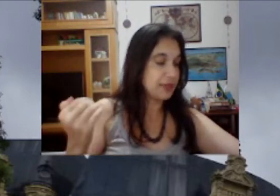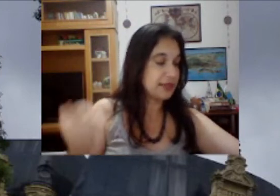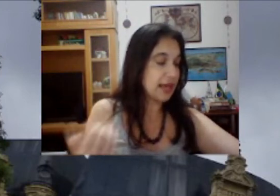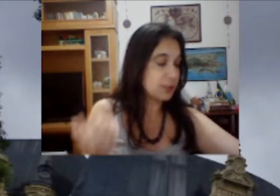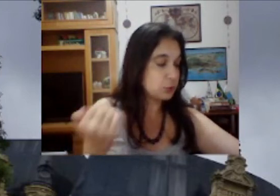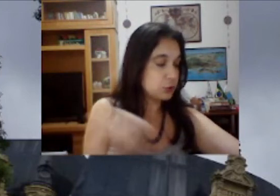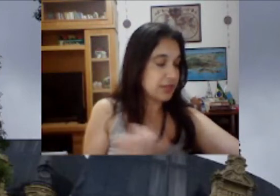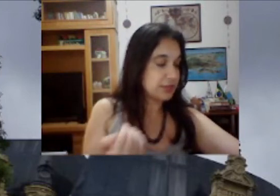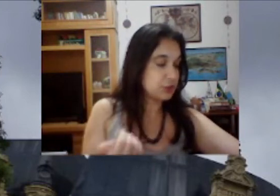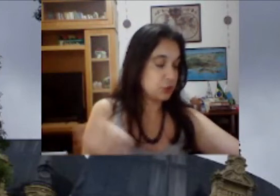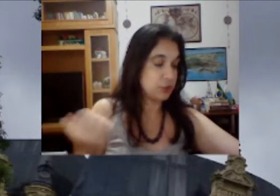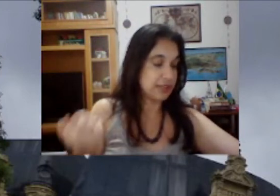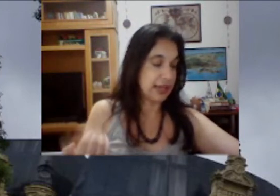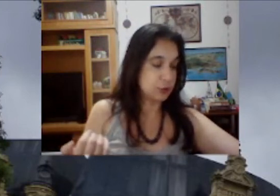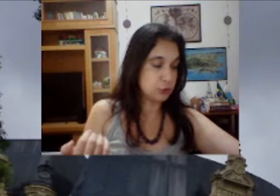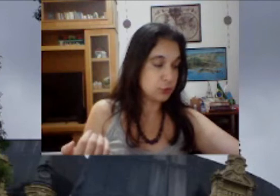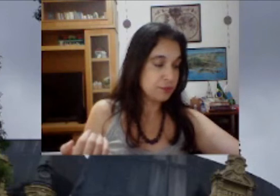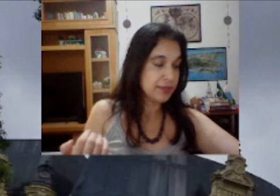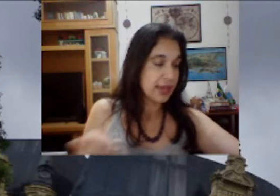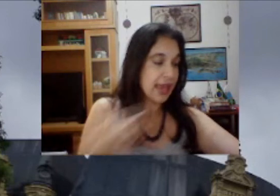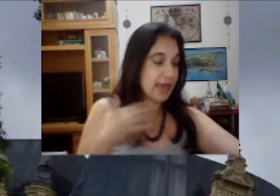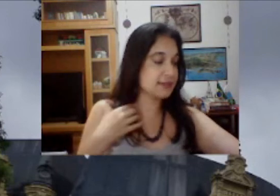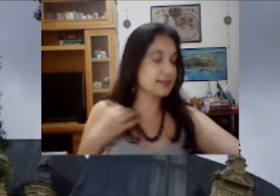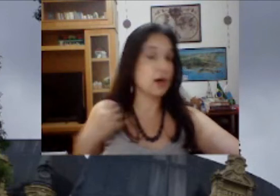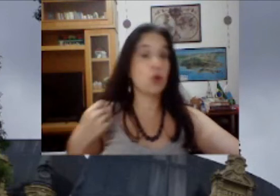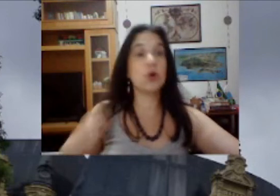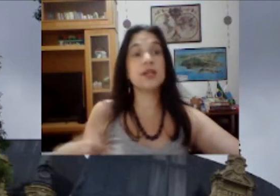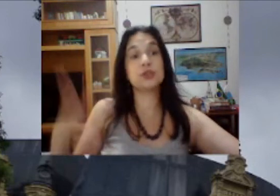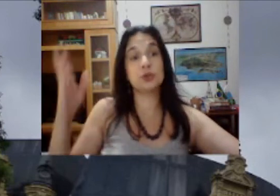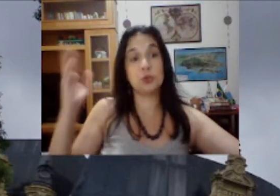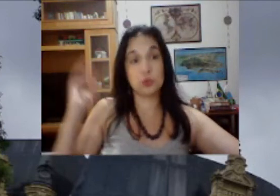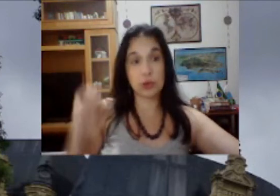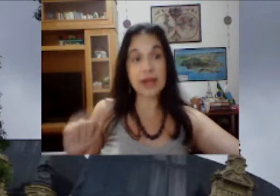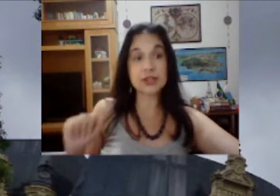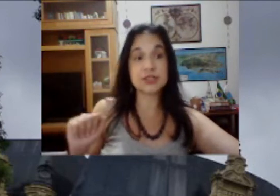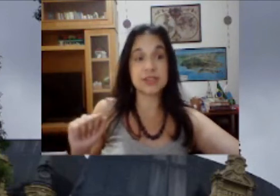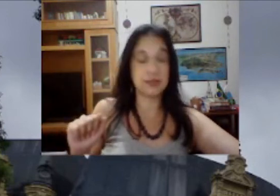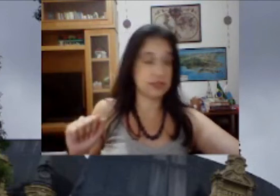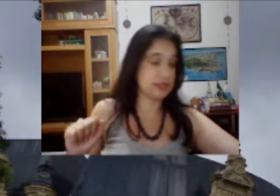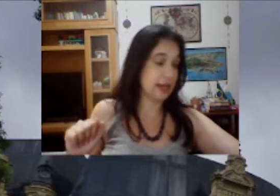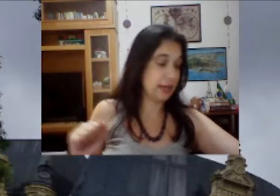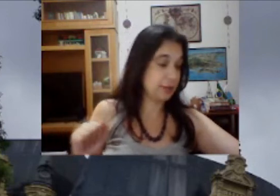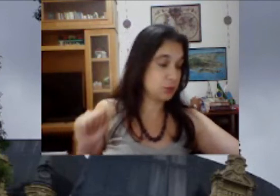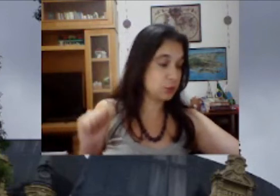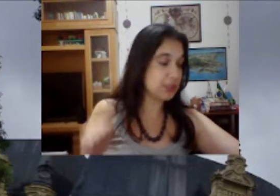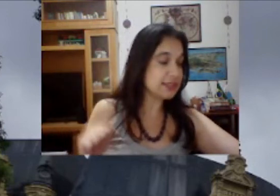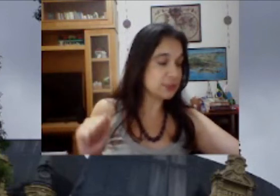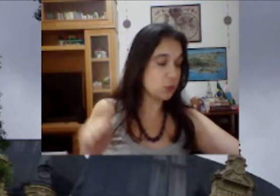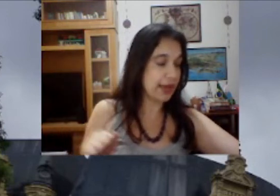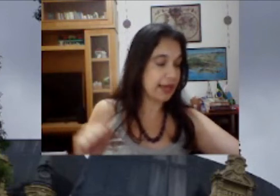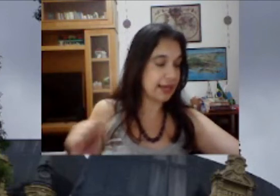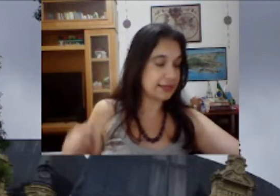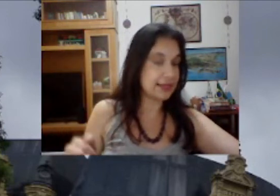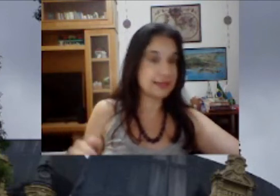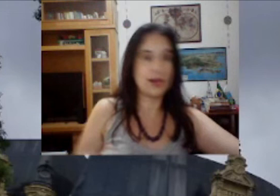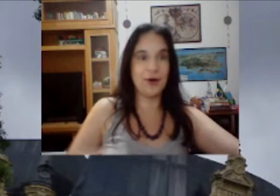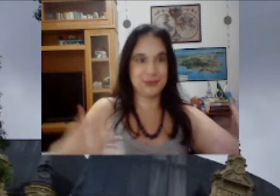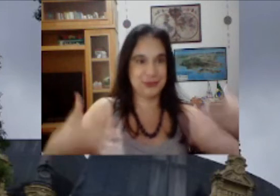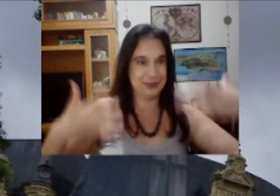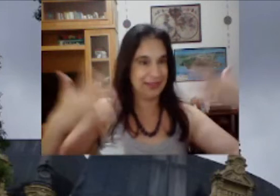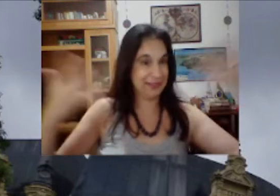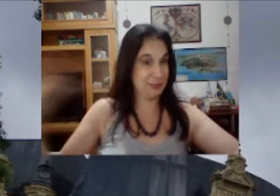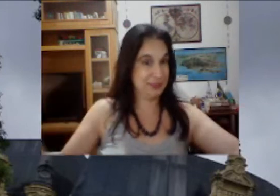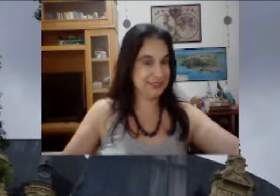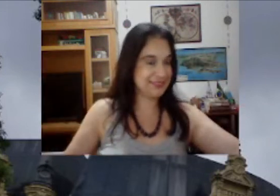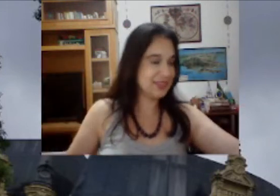of Bernardo José de Souza Castro. And according to records of the time, the reason why Catete